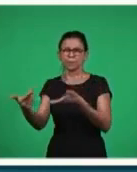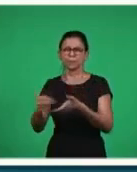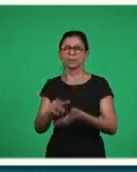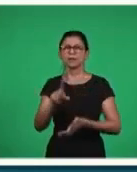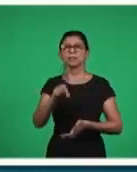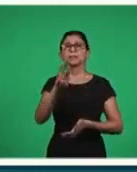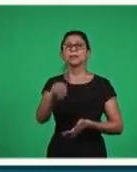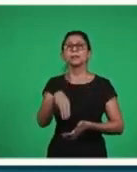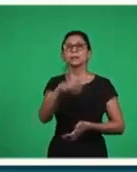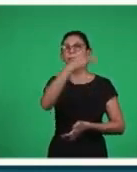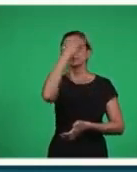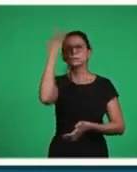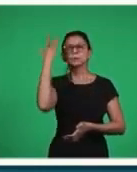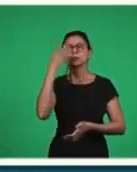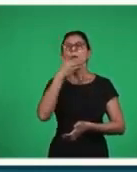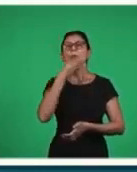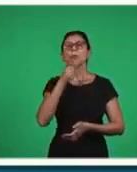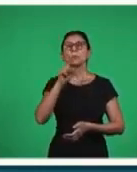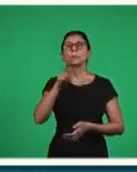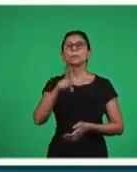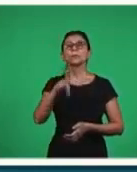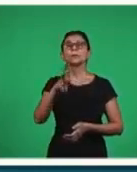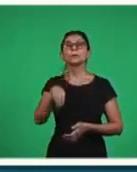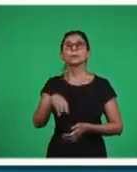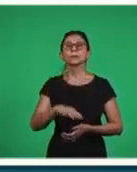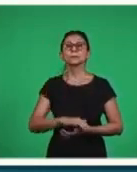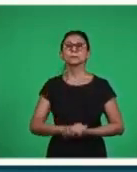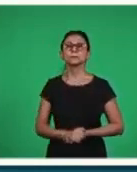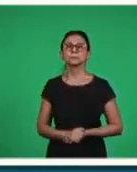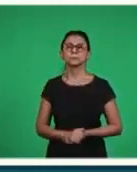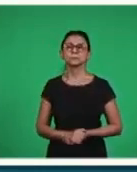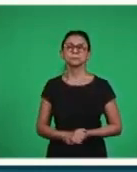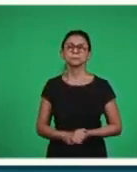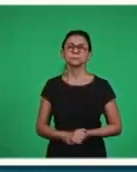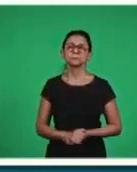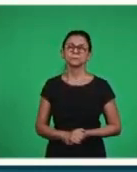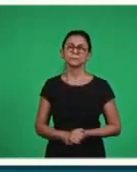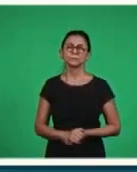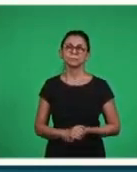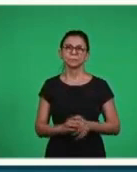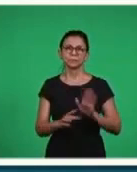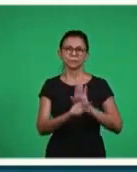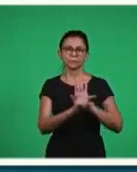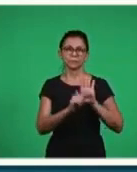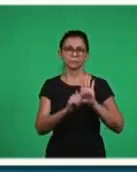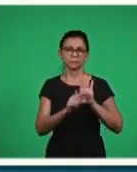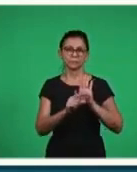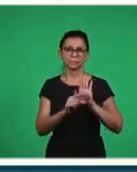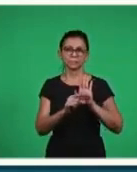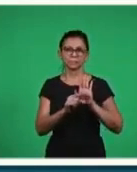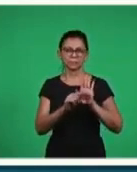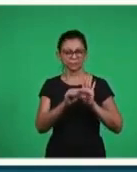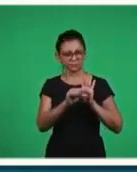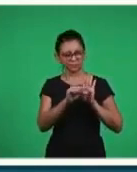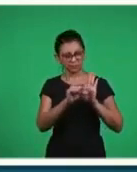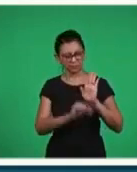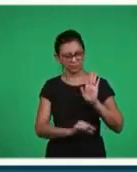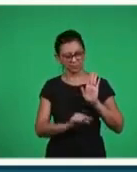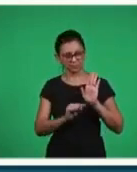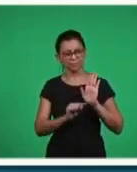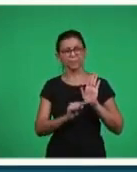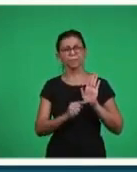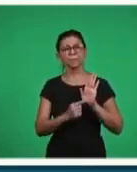with him, then he said to him, a certain man gave a great supper and invited